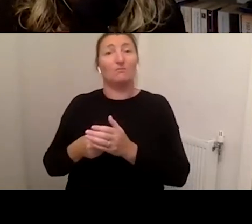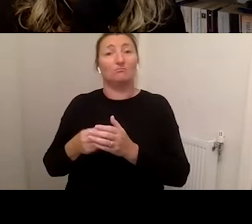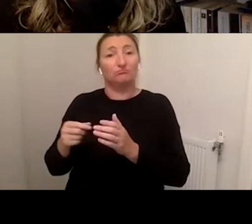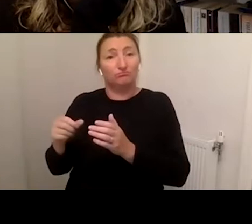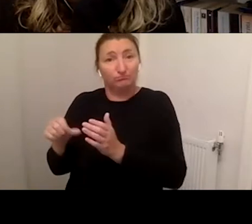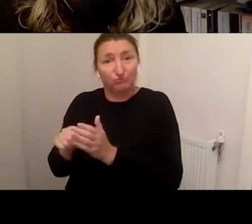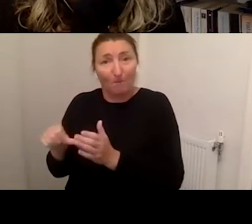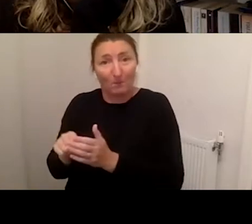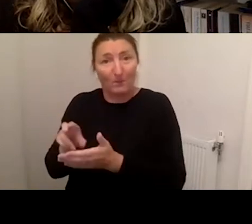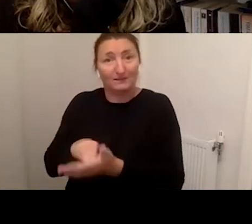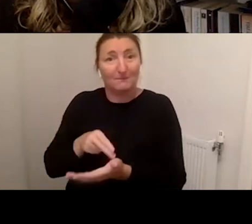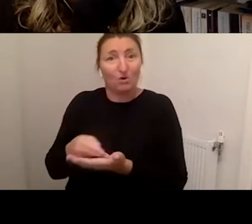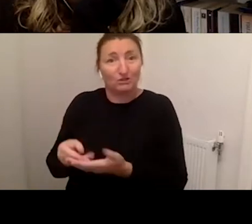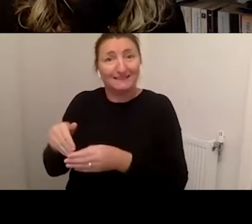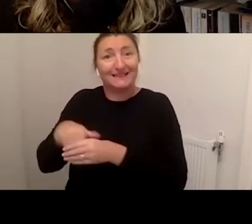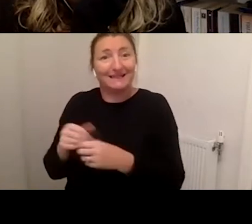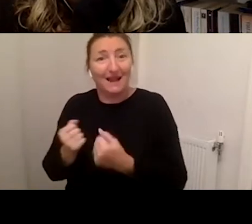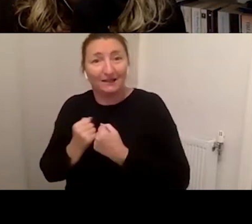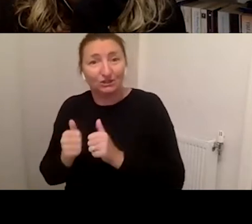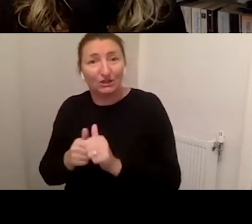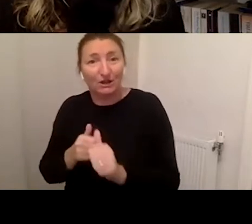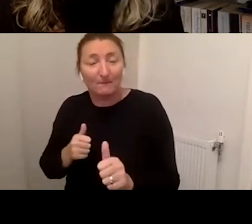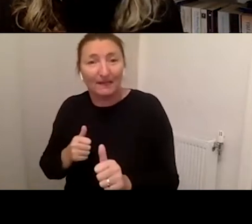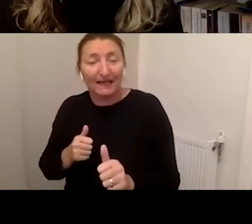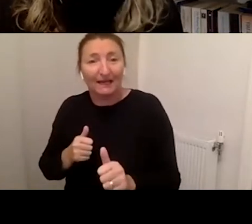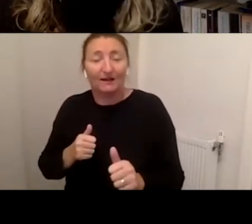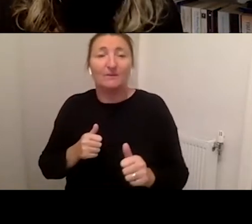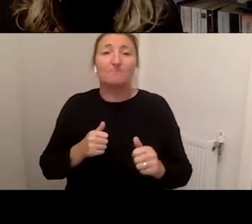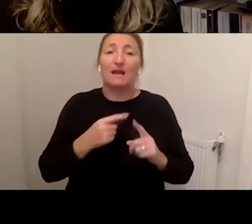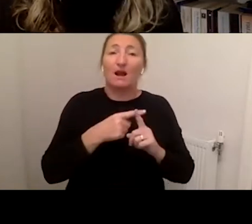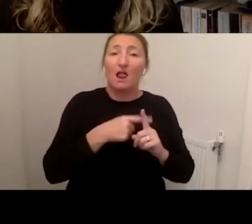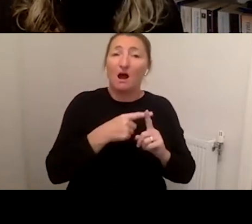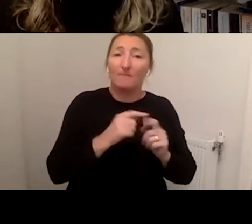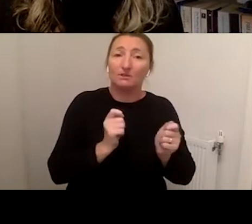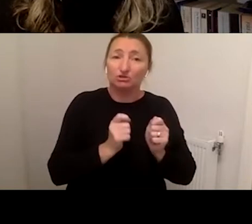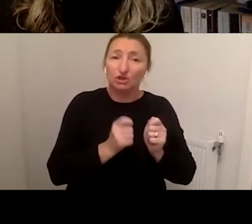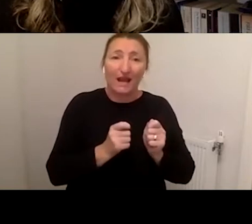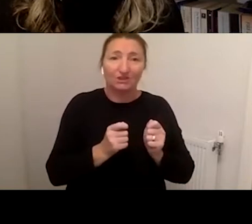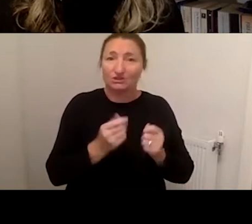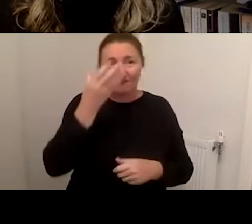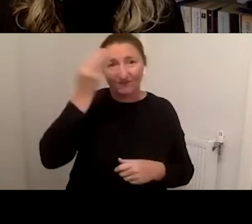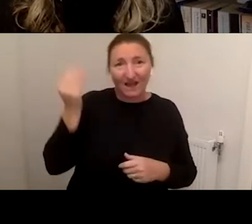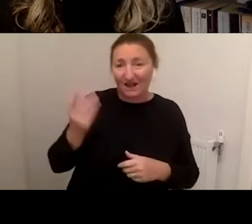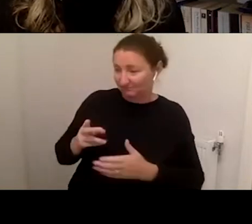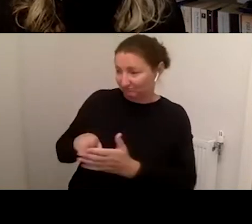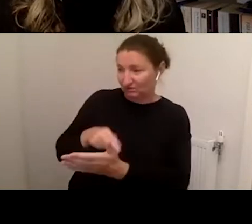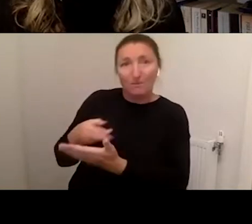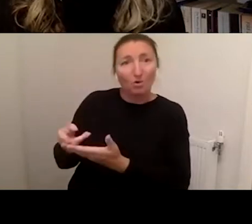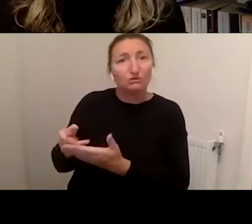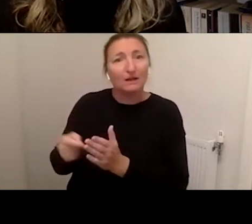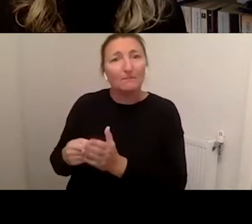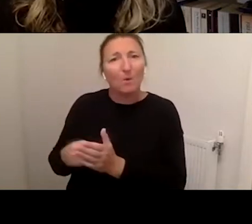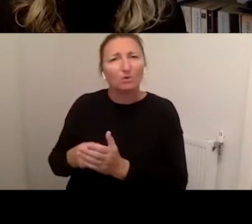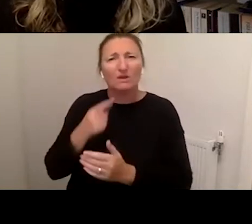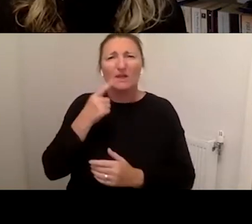energy system as it is. And I think climate change is also forgetting how important democracy is to achieving anything. We hear banners, do what